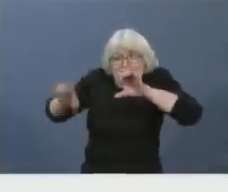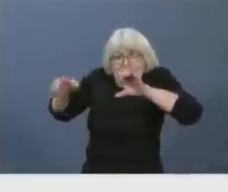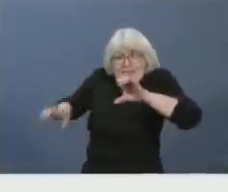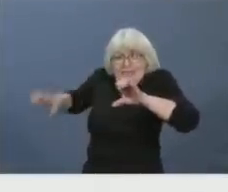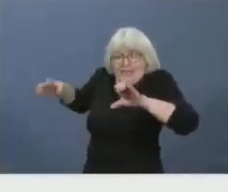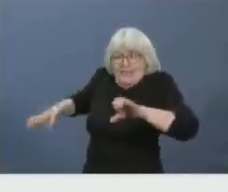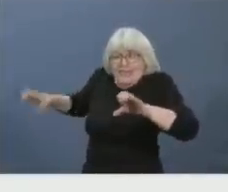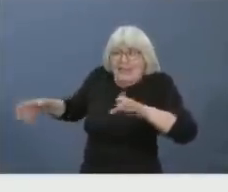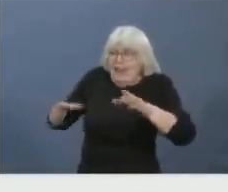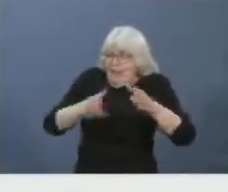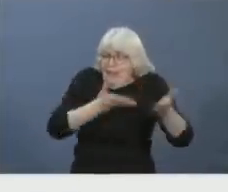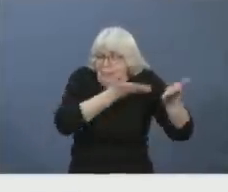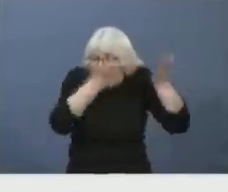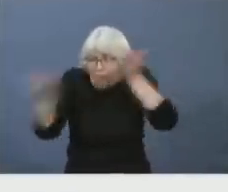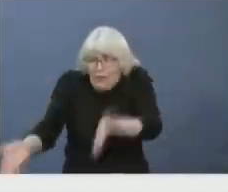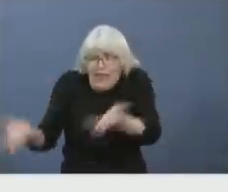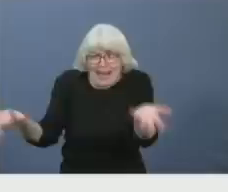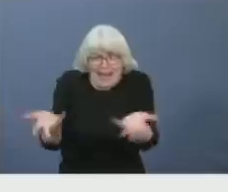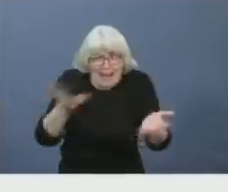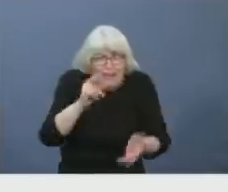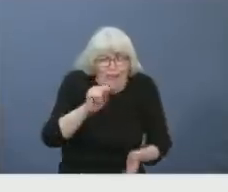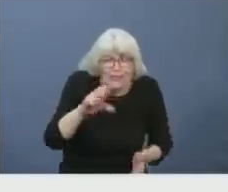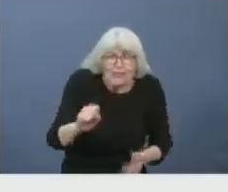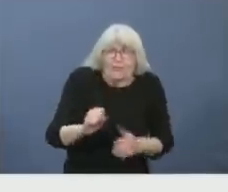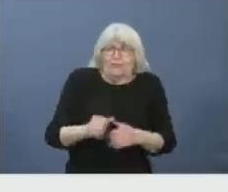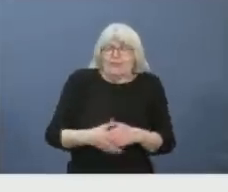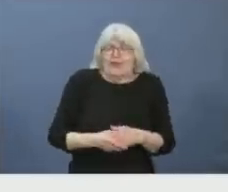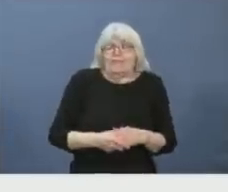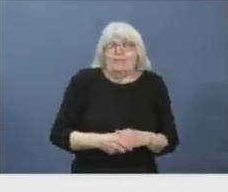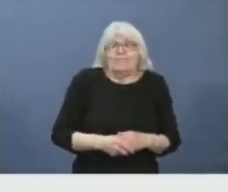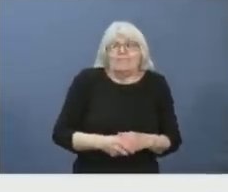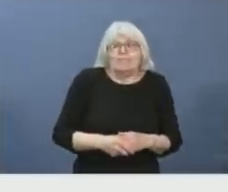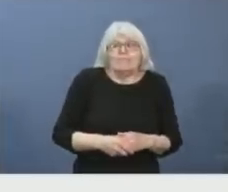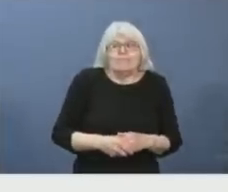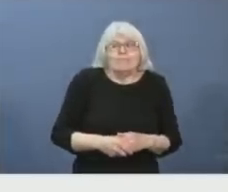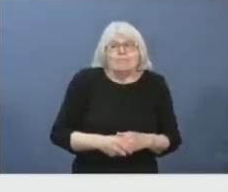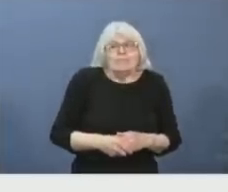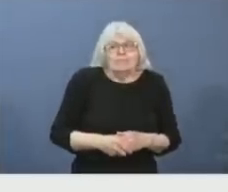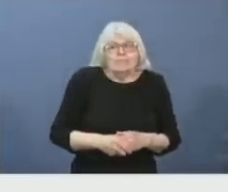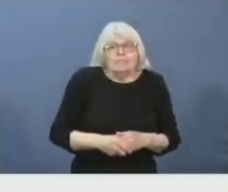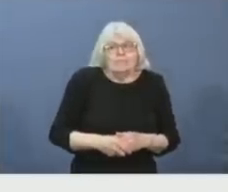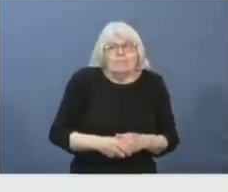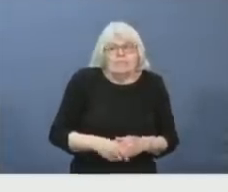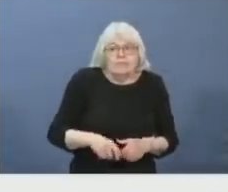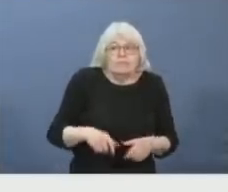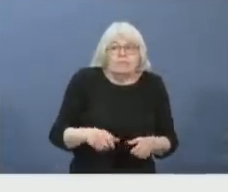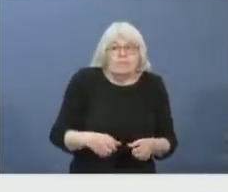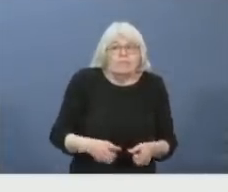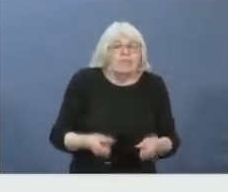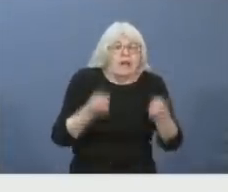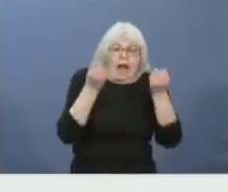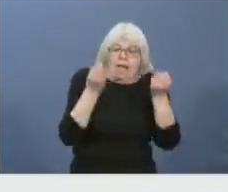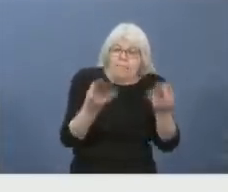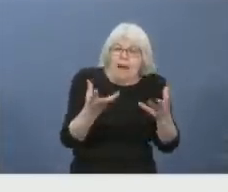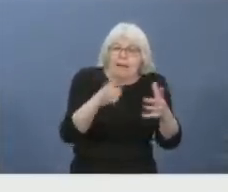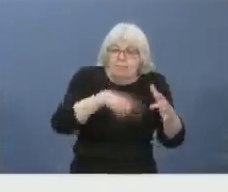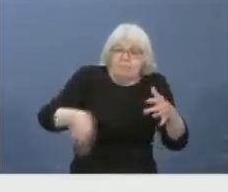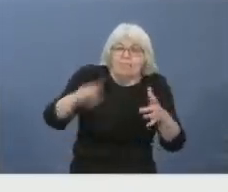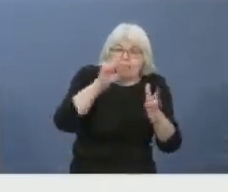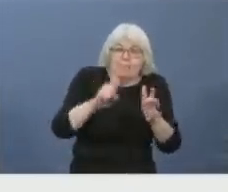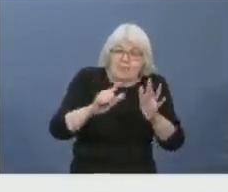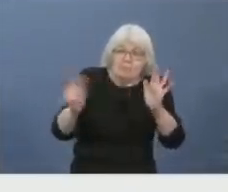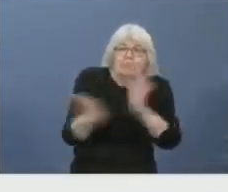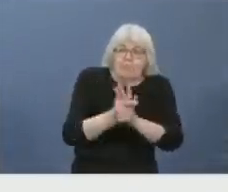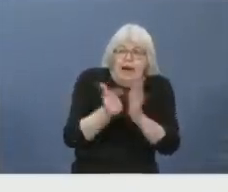That's why the banning in the woods. That's why the banning of the burning, and that's why the limiting access to the woods. So, but seeing people